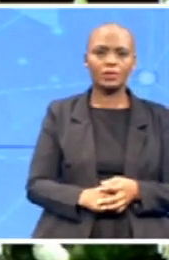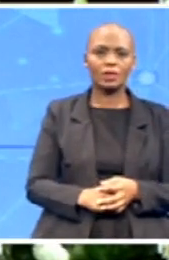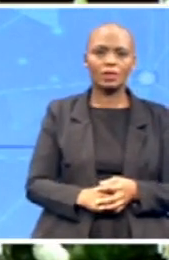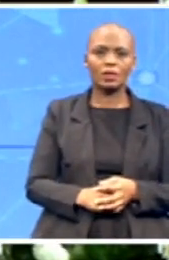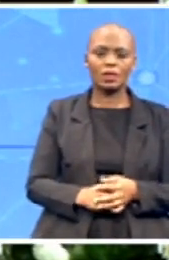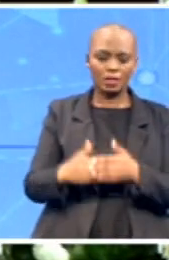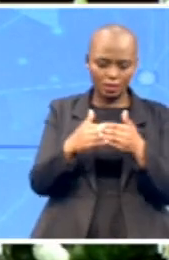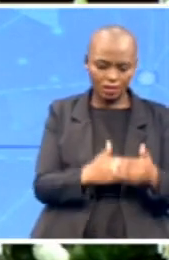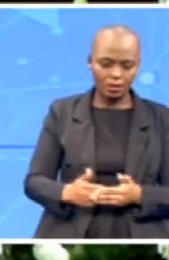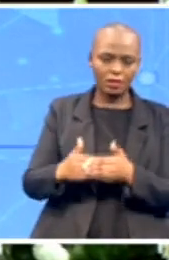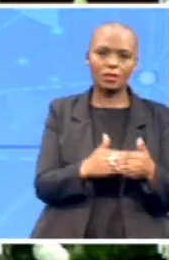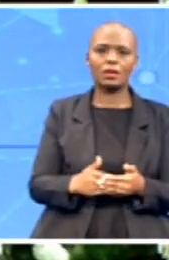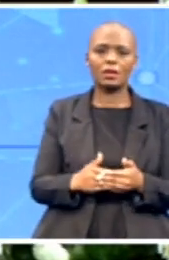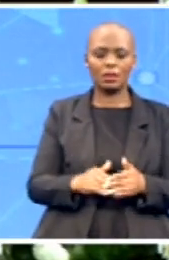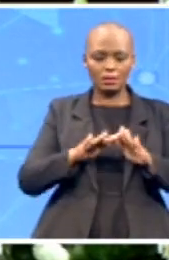why, man.